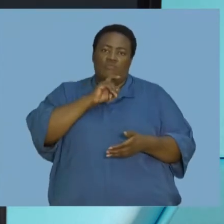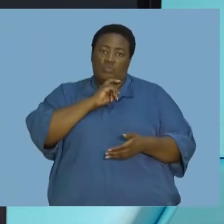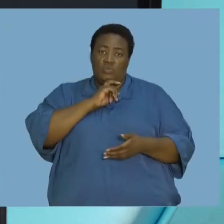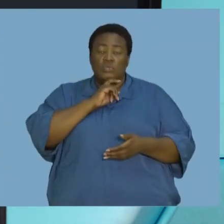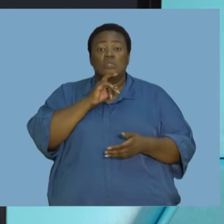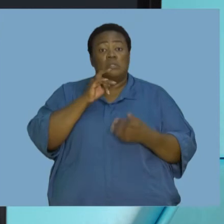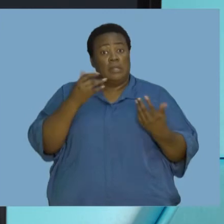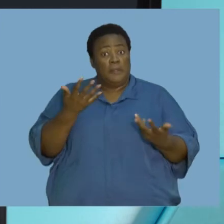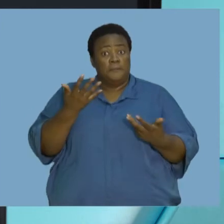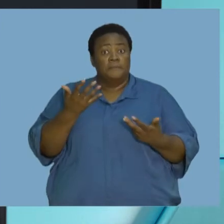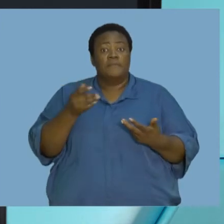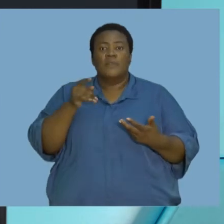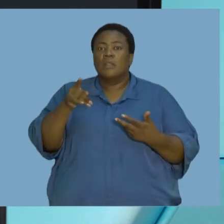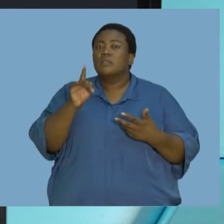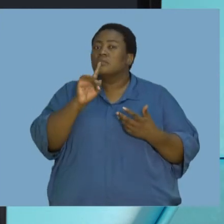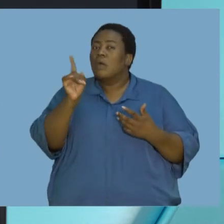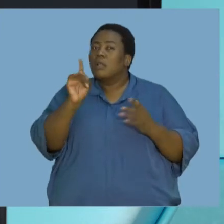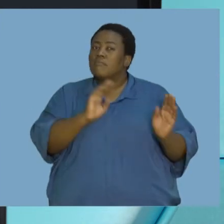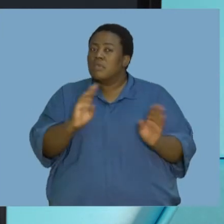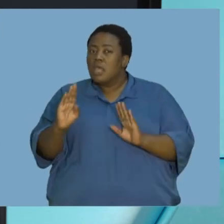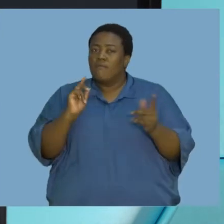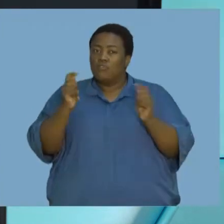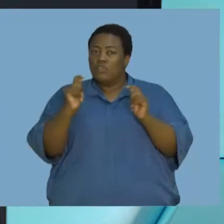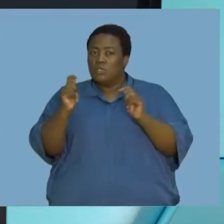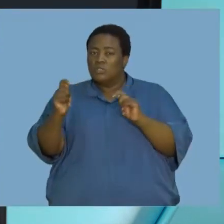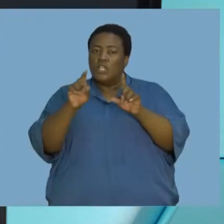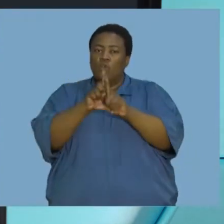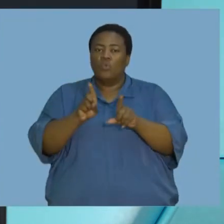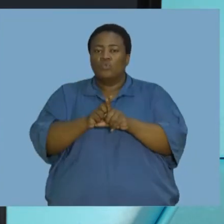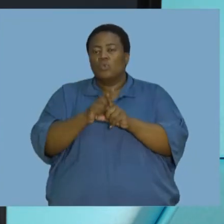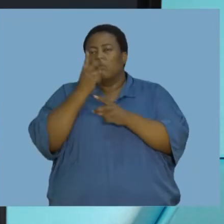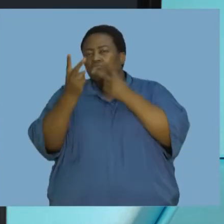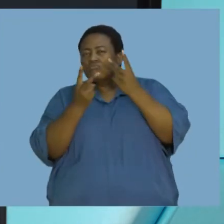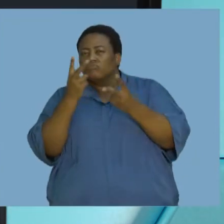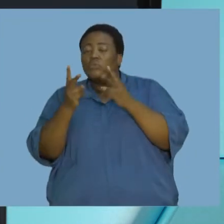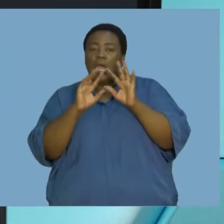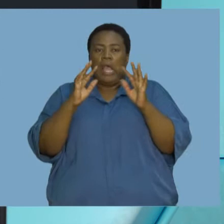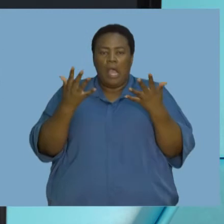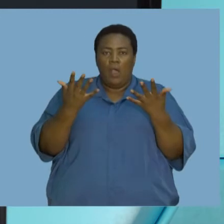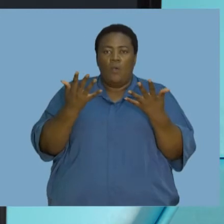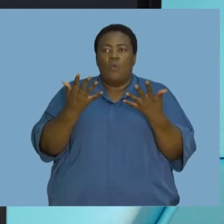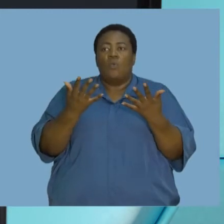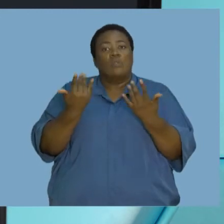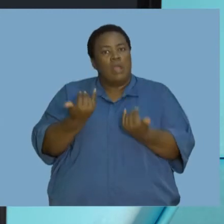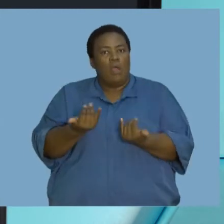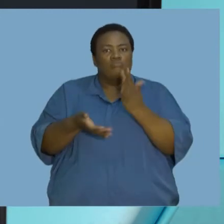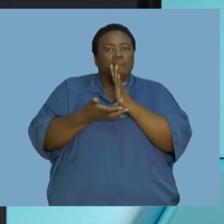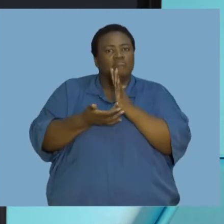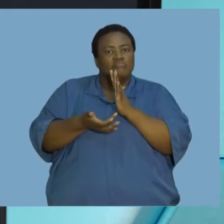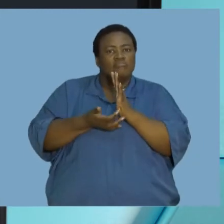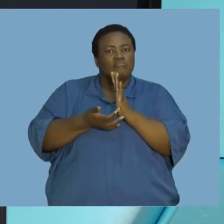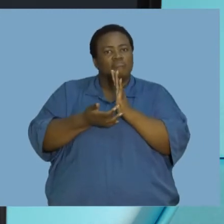And I suppose this is a behavior change, as well as looking at how we've got now more modern and